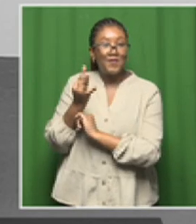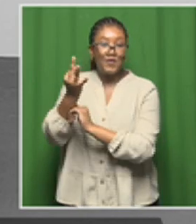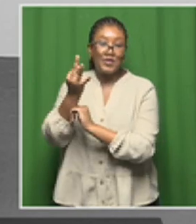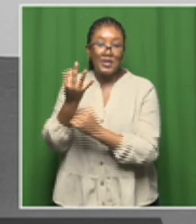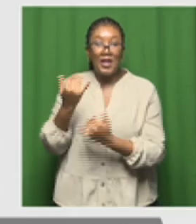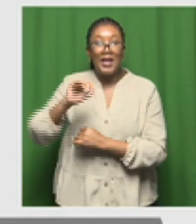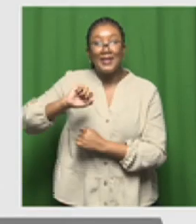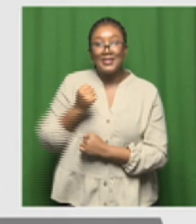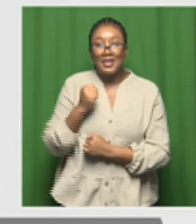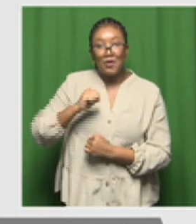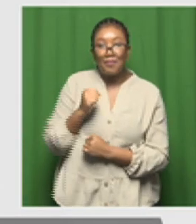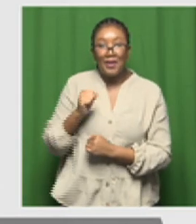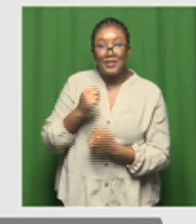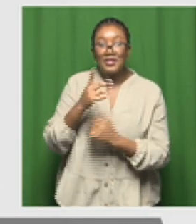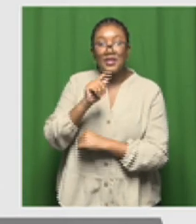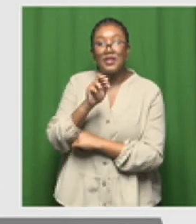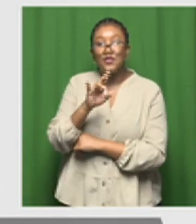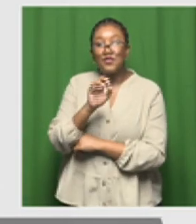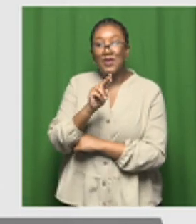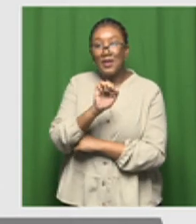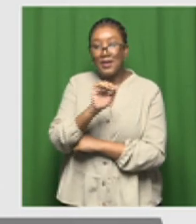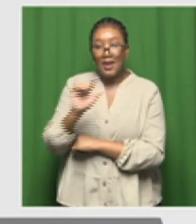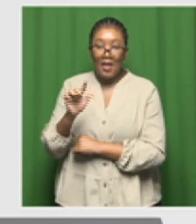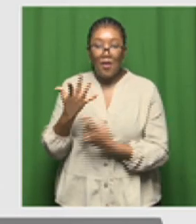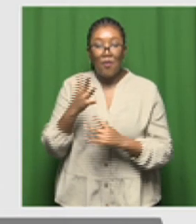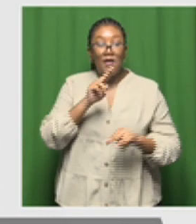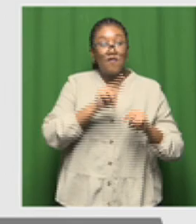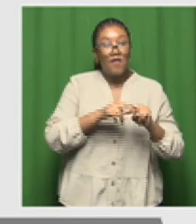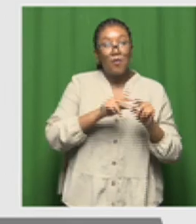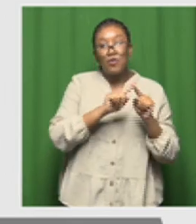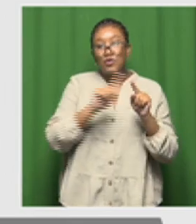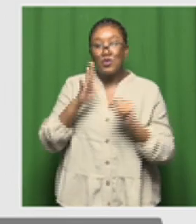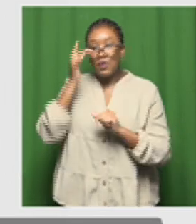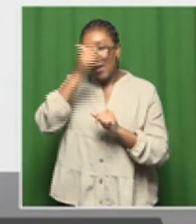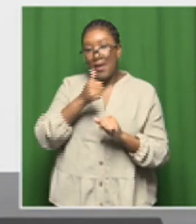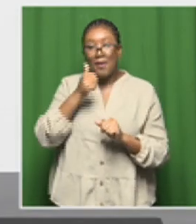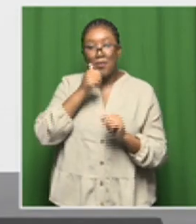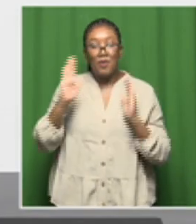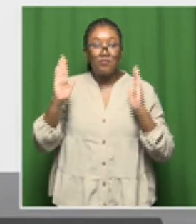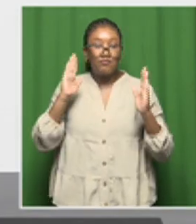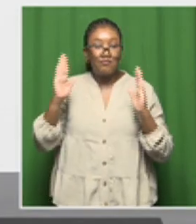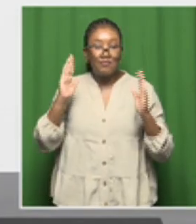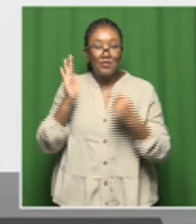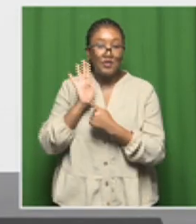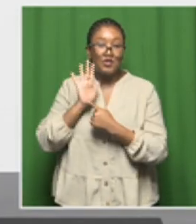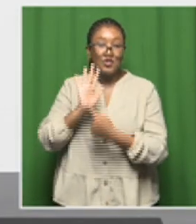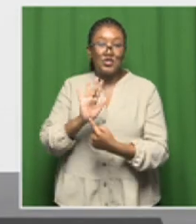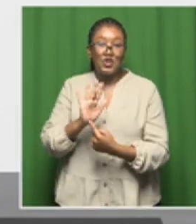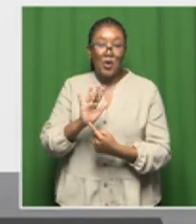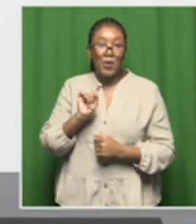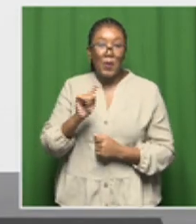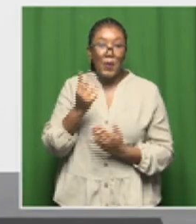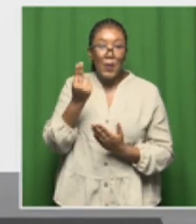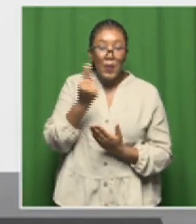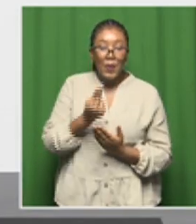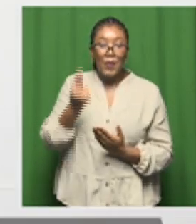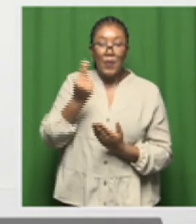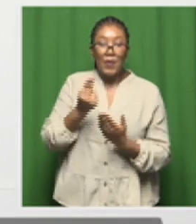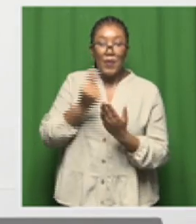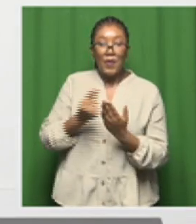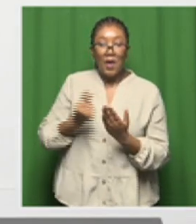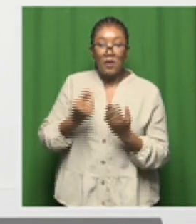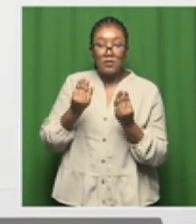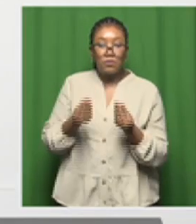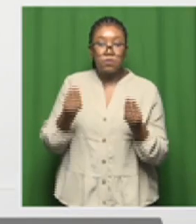Stellenbosch Triennale from February to April, it promises to be a captivating experience, highlighting her unique artistic vision.